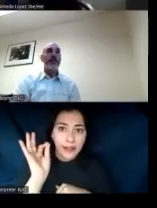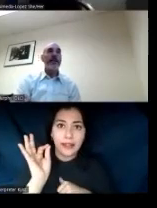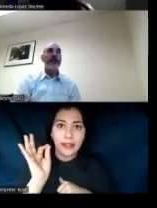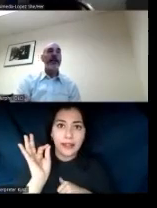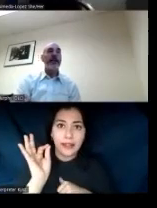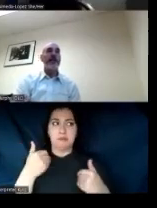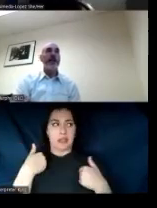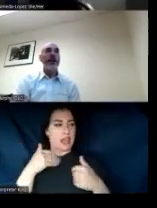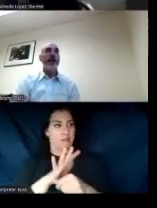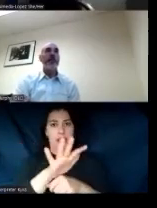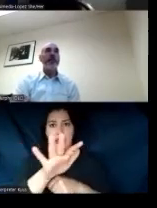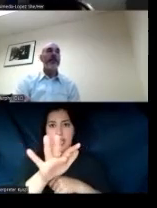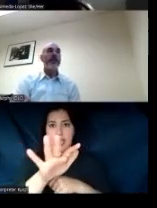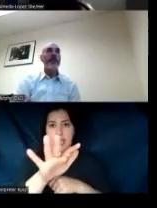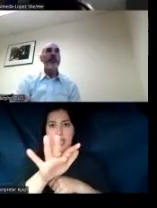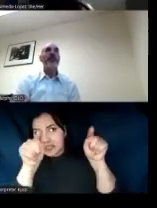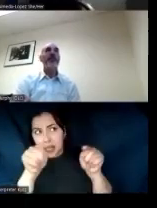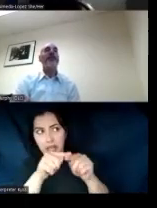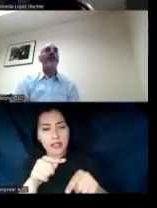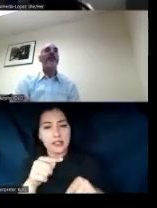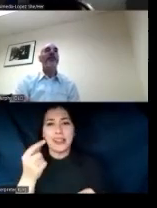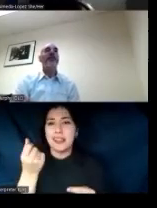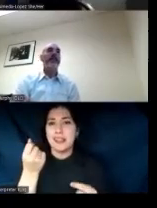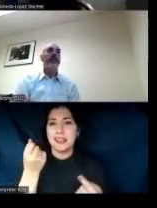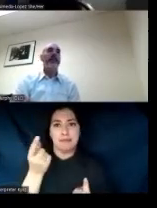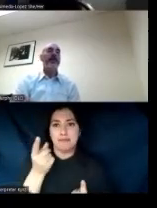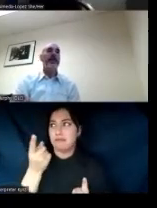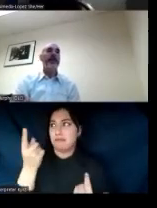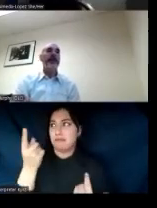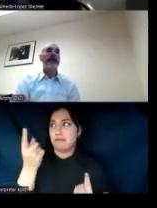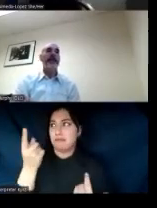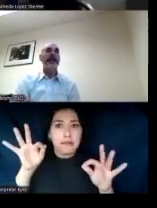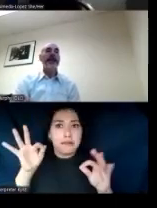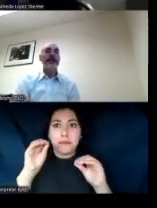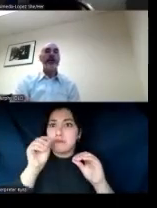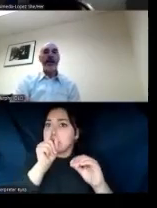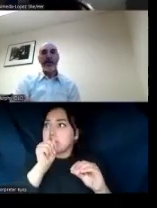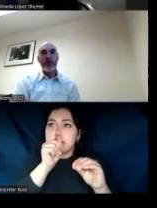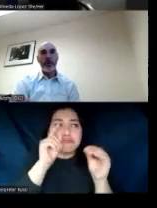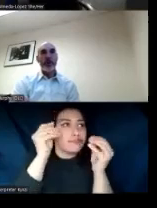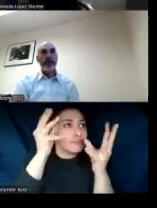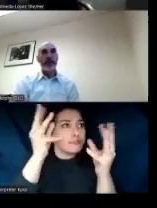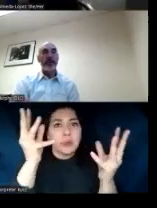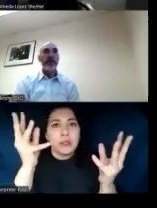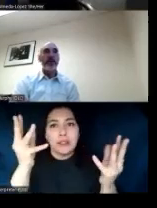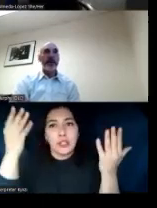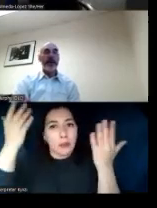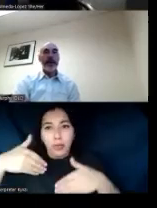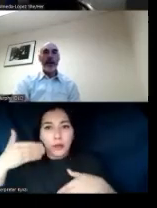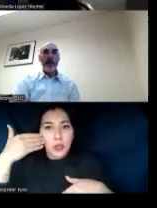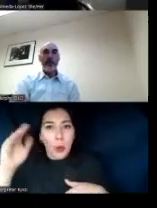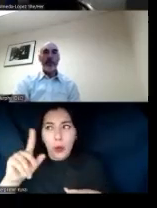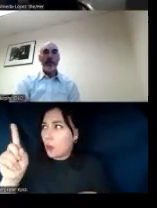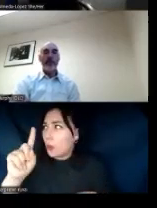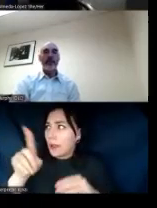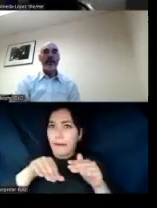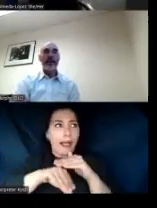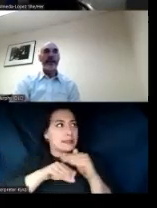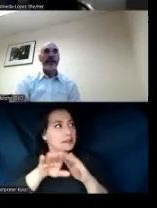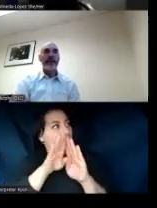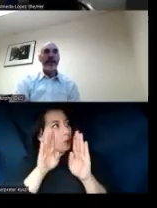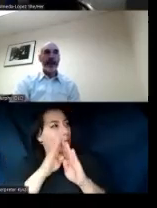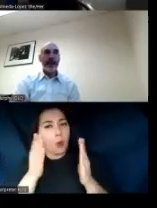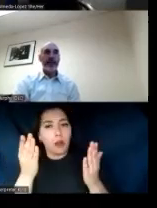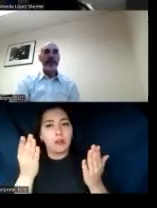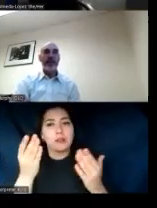Obviously a person's not going to know that there's a more accessible entrance if they're not informed. So things